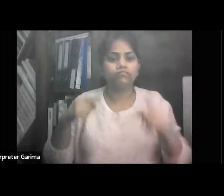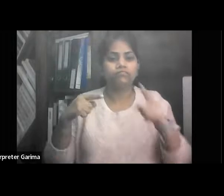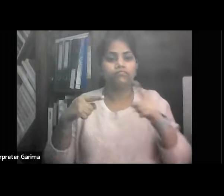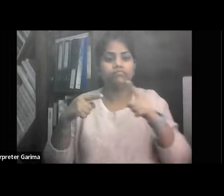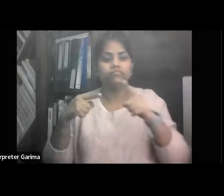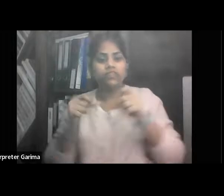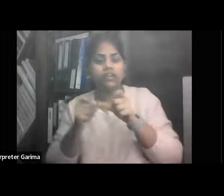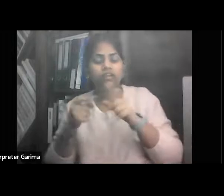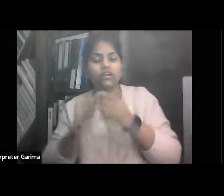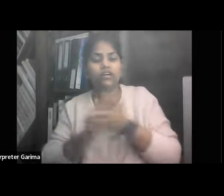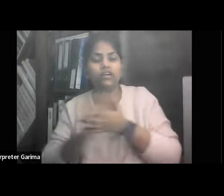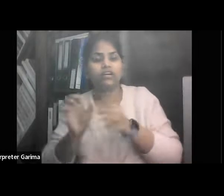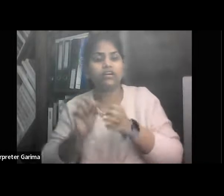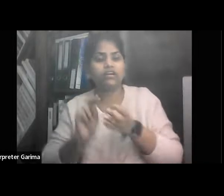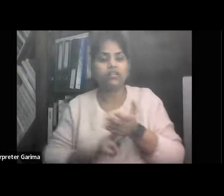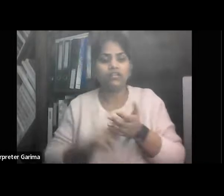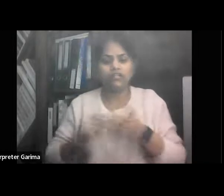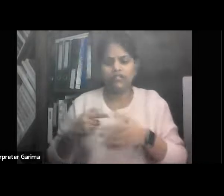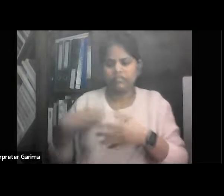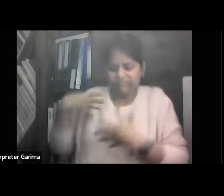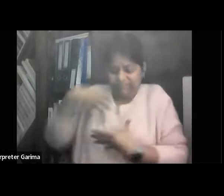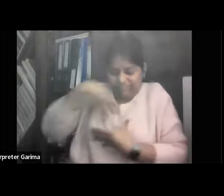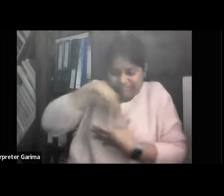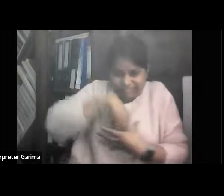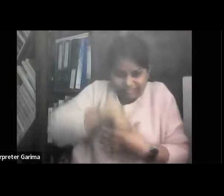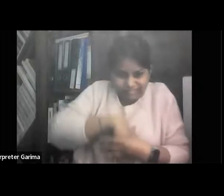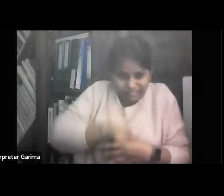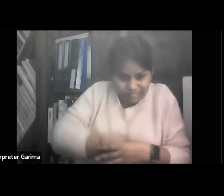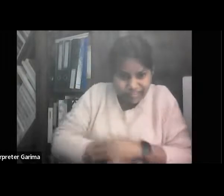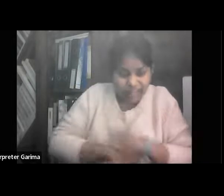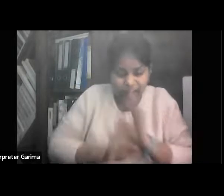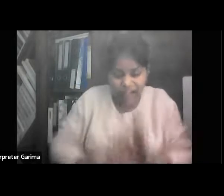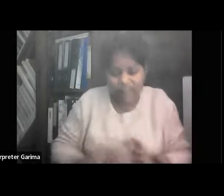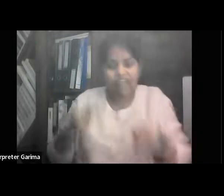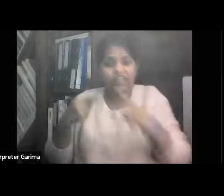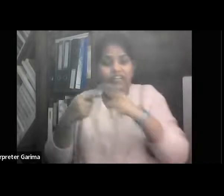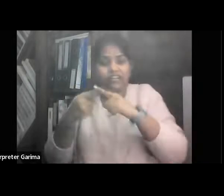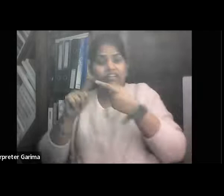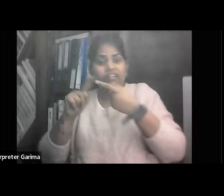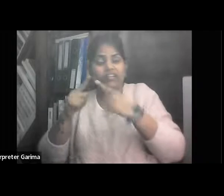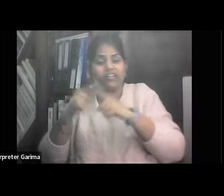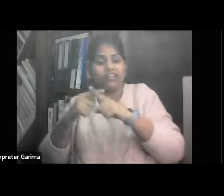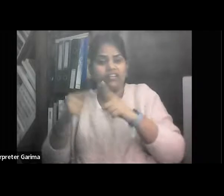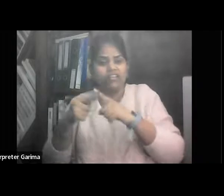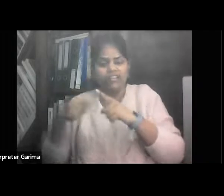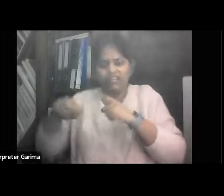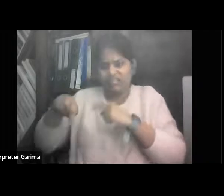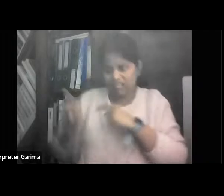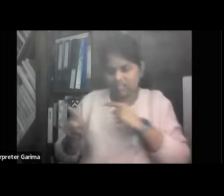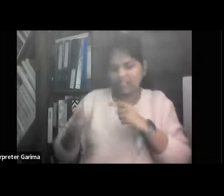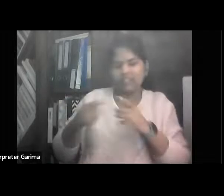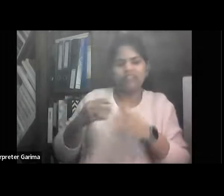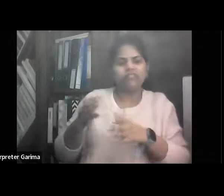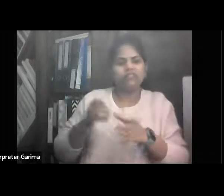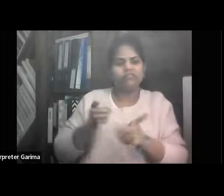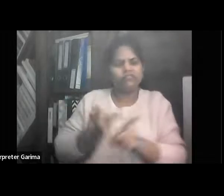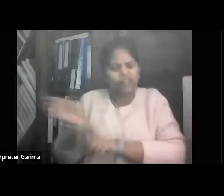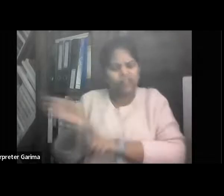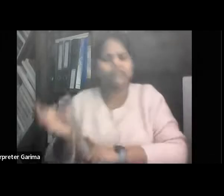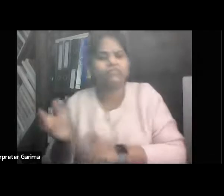familiar prejudices so deeply rooted that the text itself becomes a site of excavation. I'm